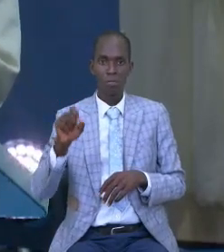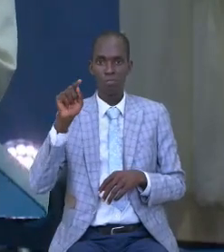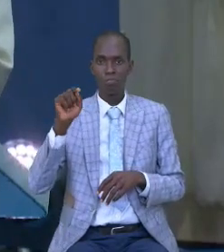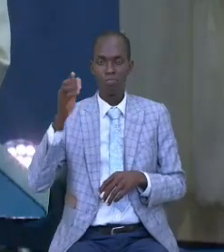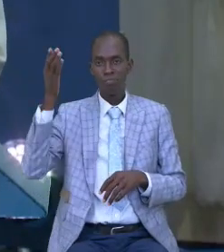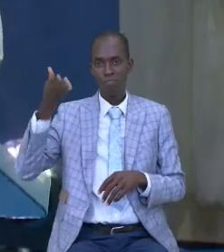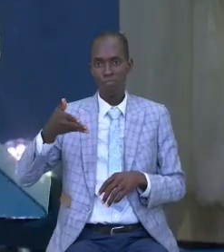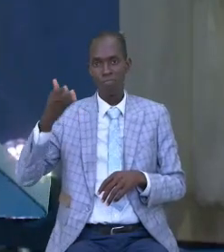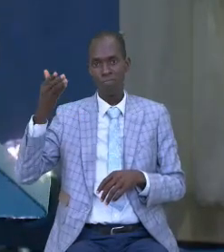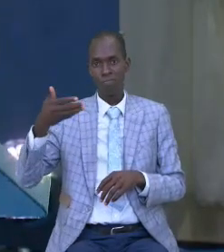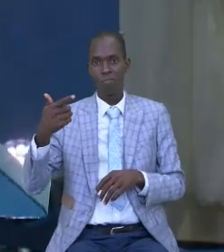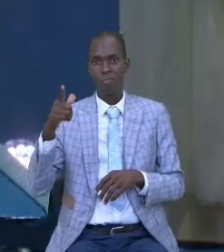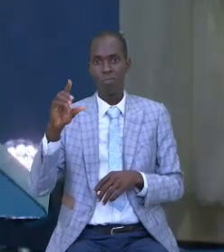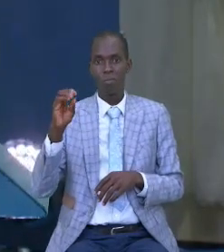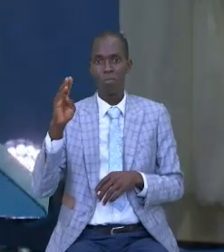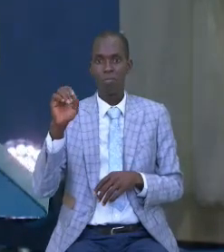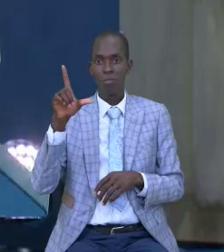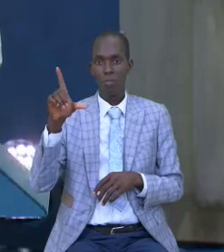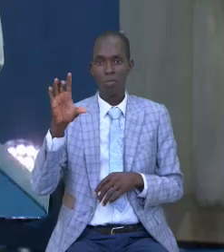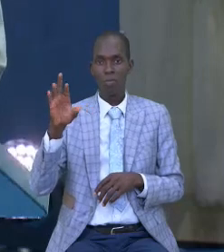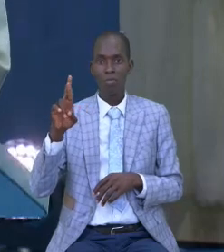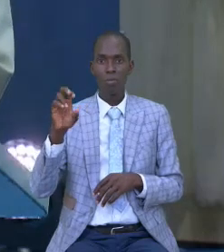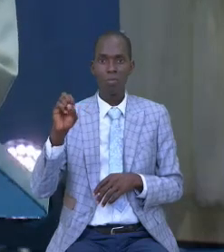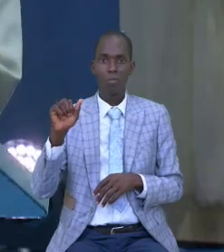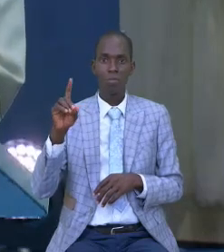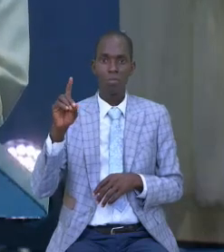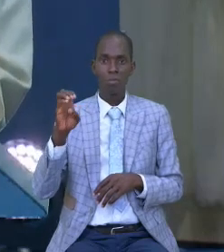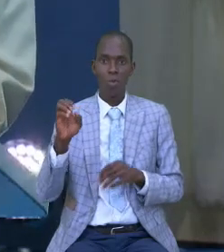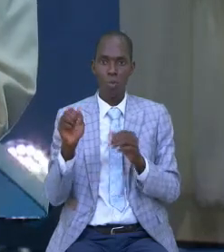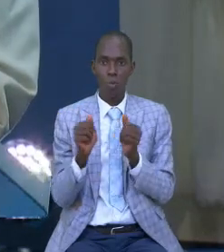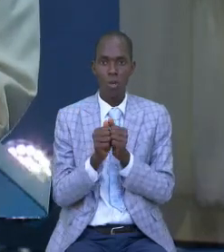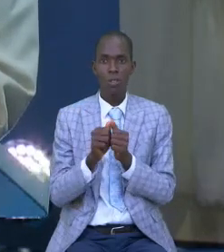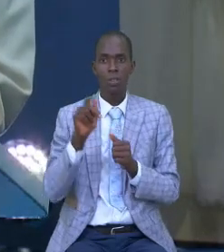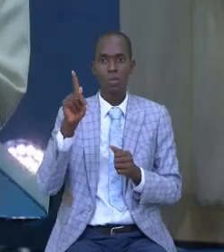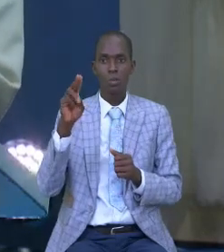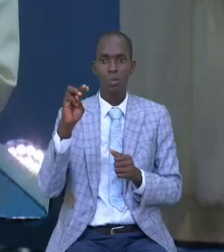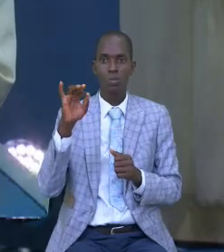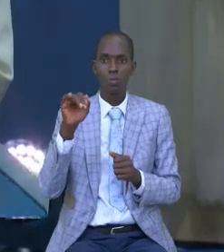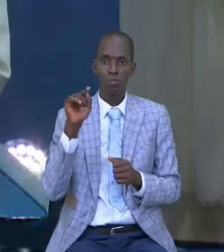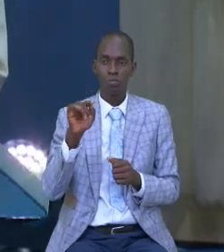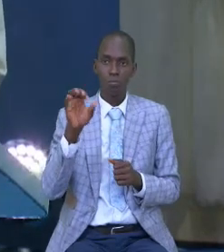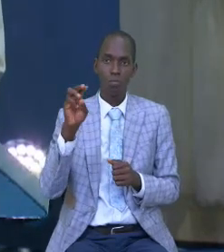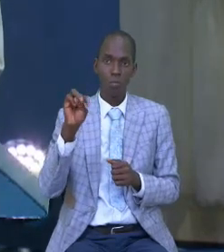so that we can assist you further in your Christian journey.